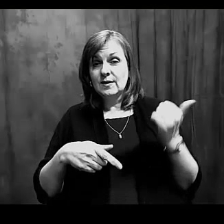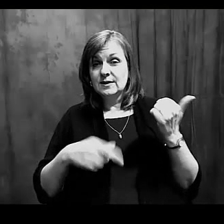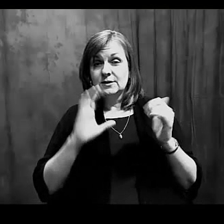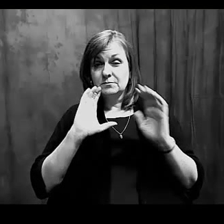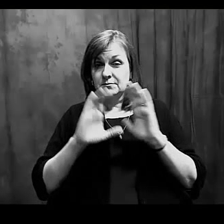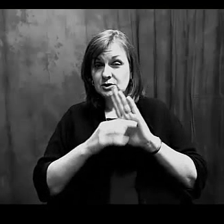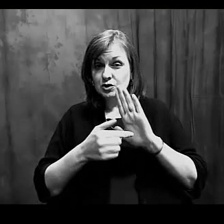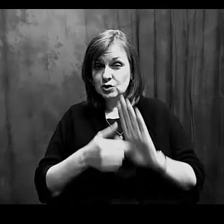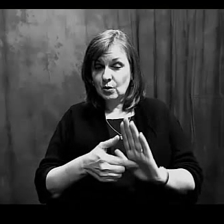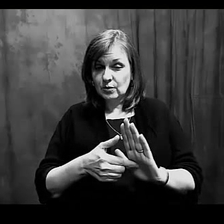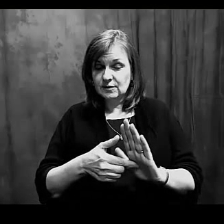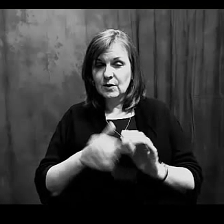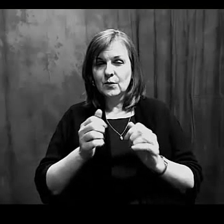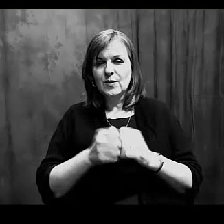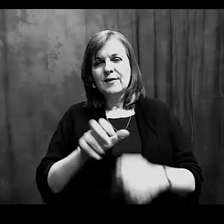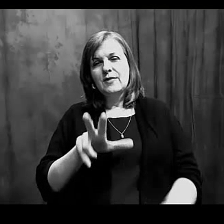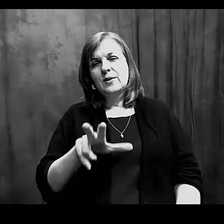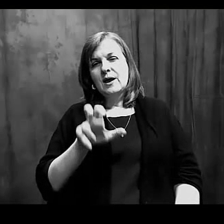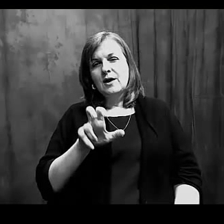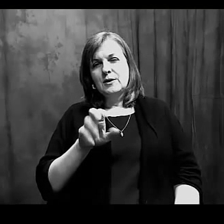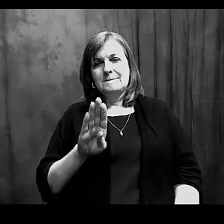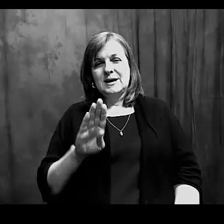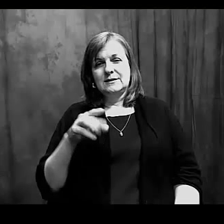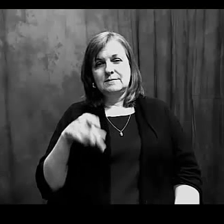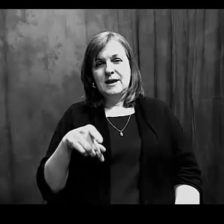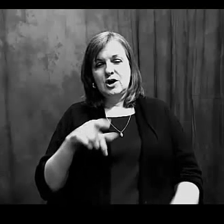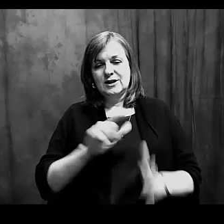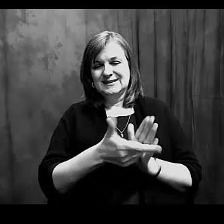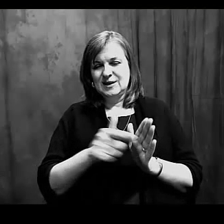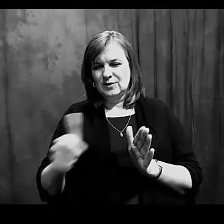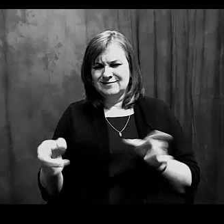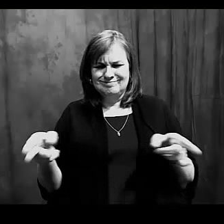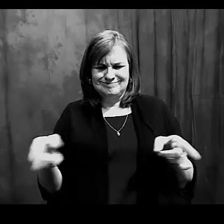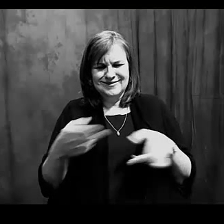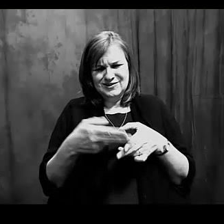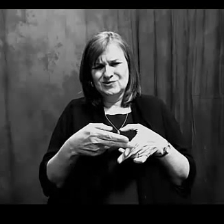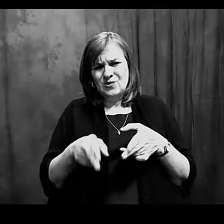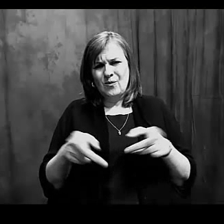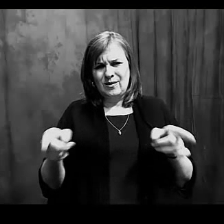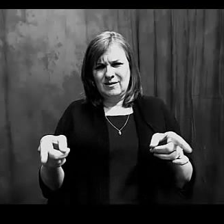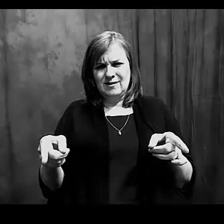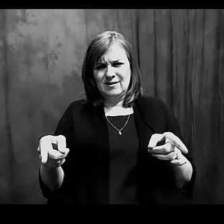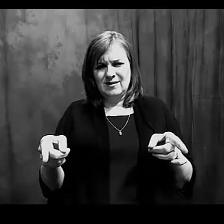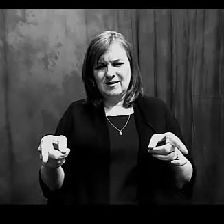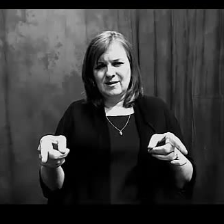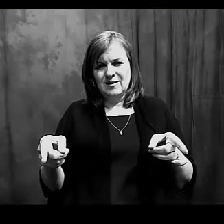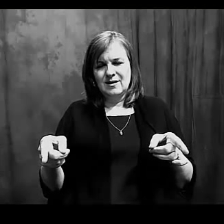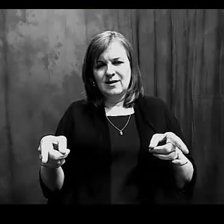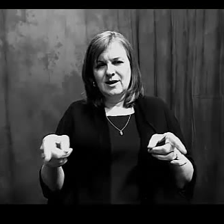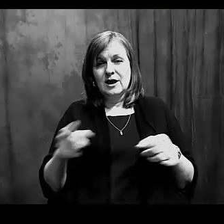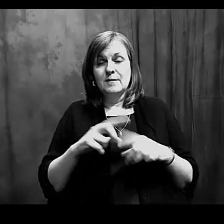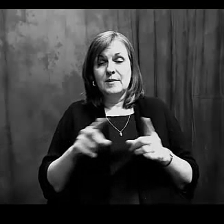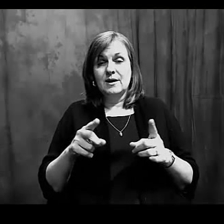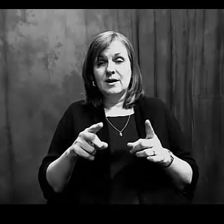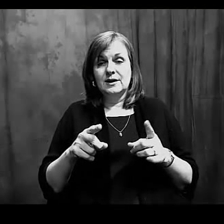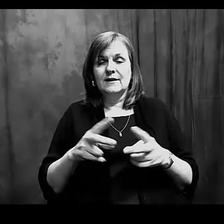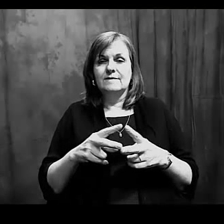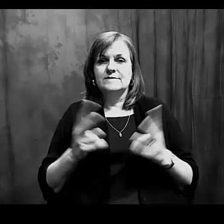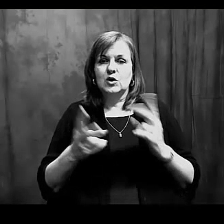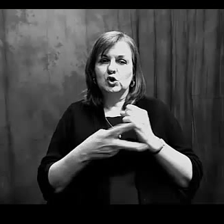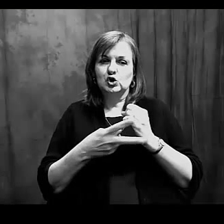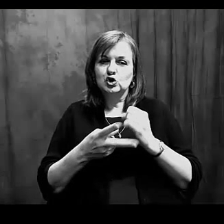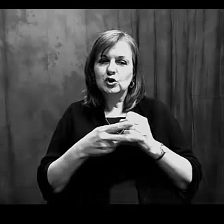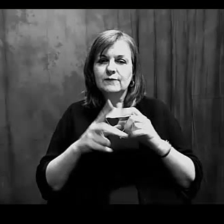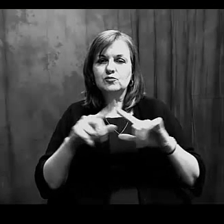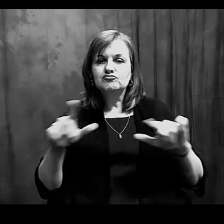And what they're telling you here is in a 300 base pair DNA sequence, it's short, very short, but it's also